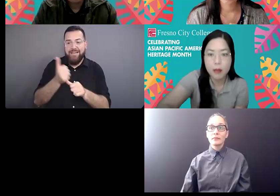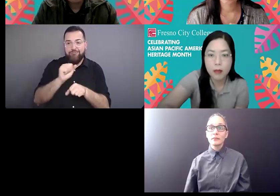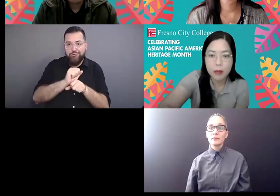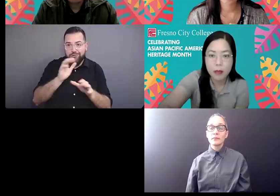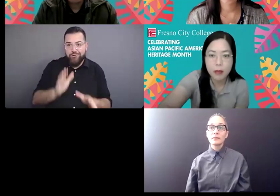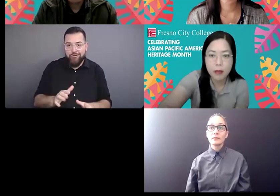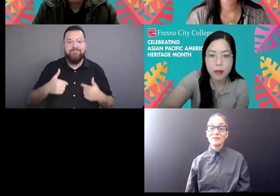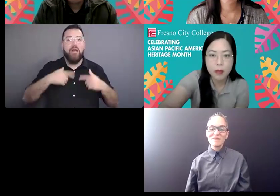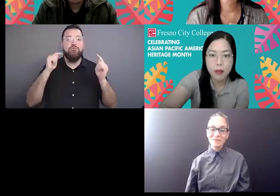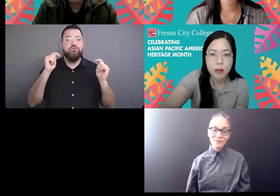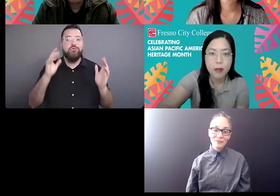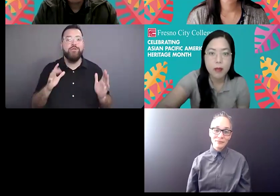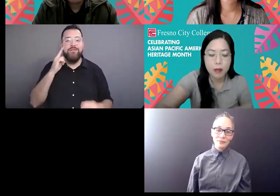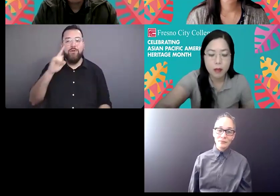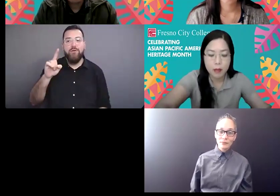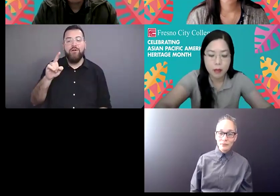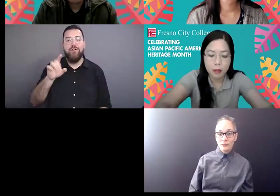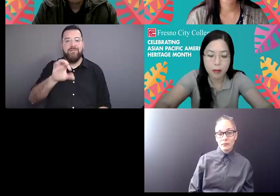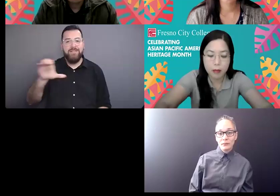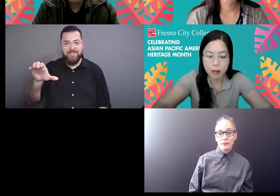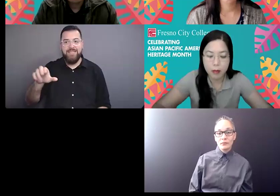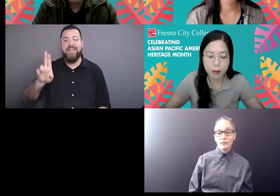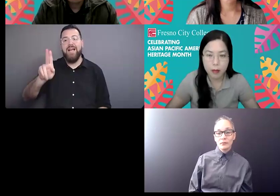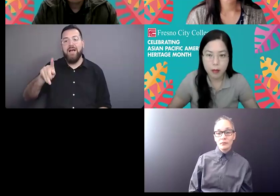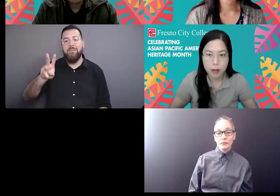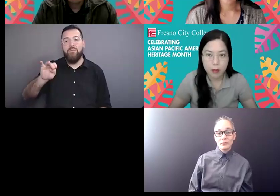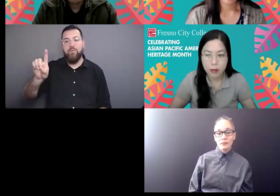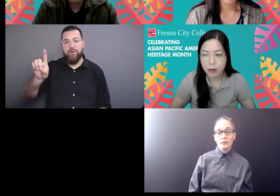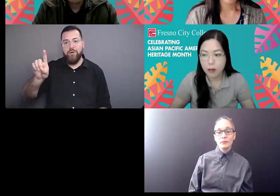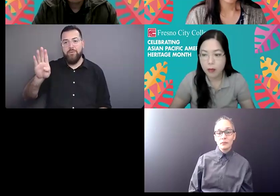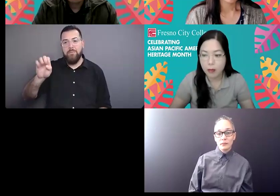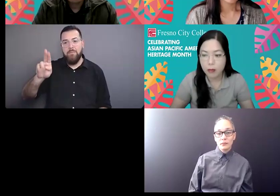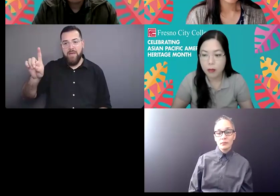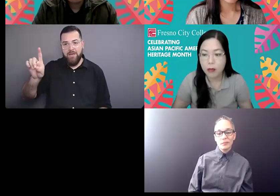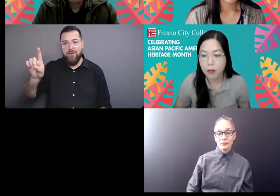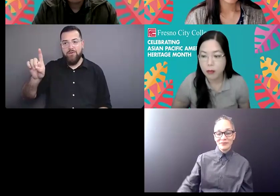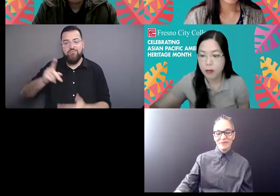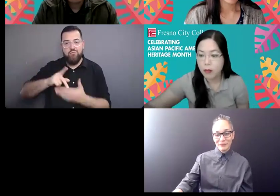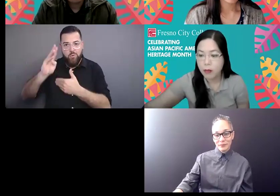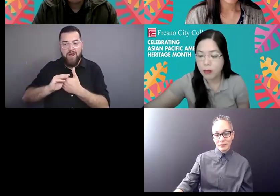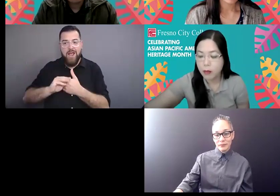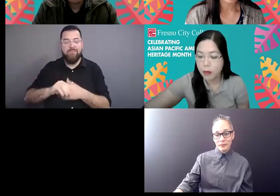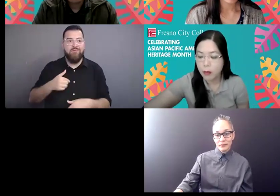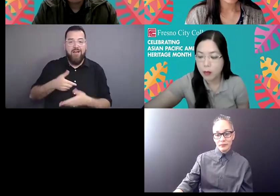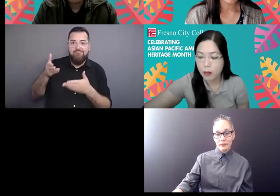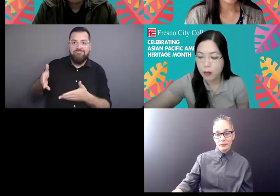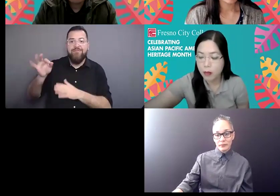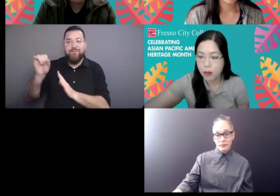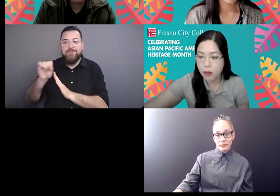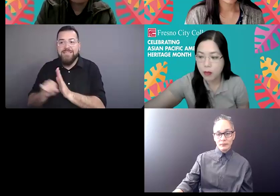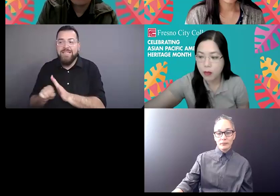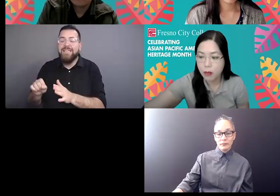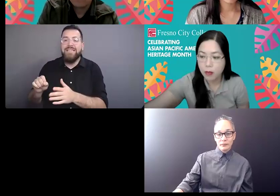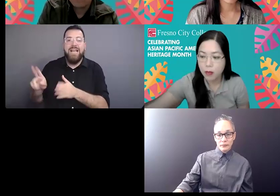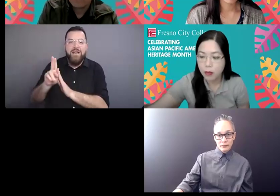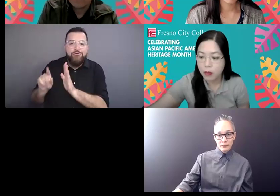Bound program. So that was when I was doing my undergraduate degree at Fresno State. I was a business major